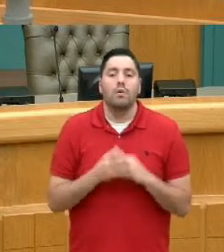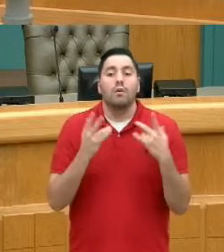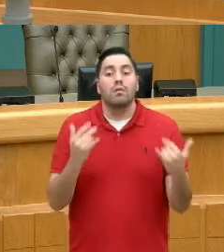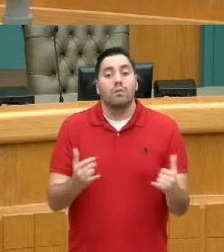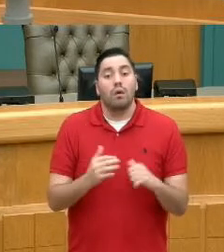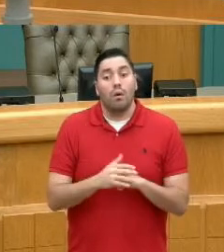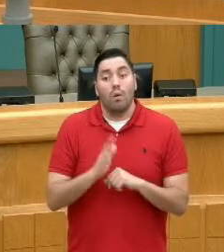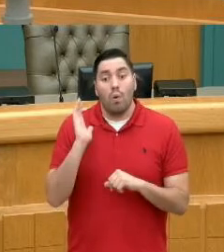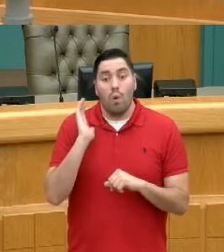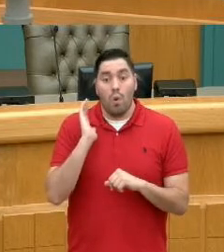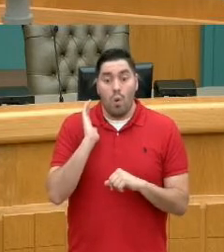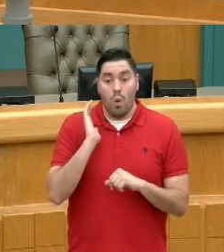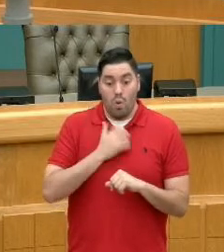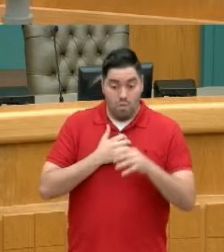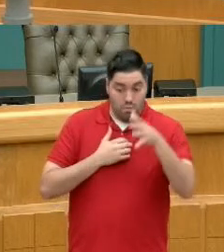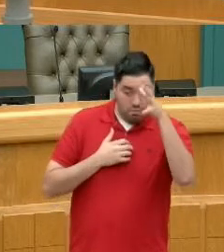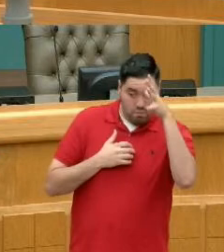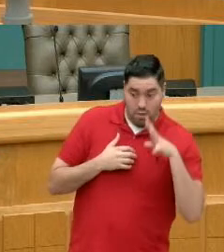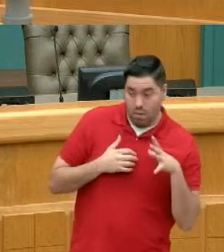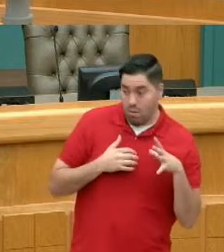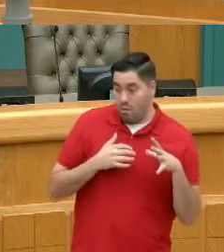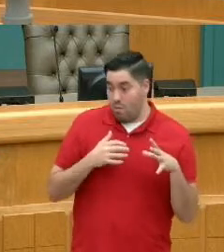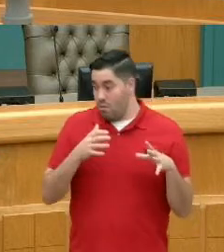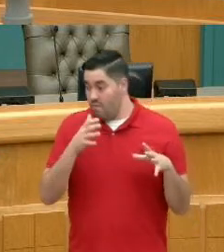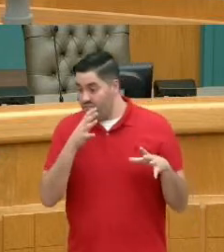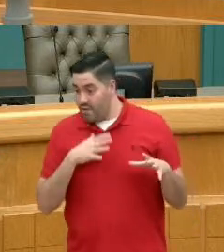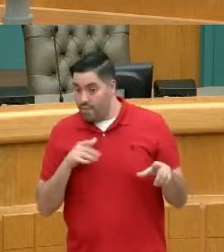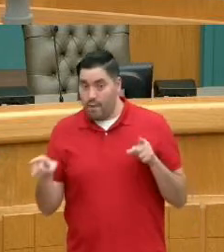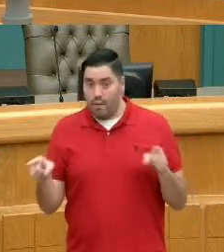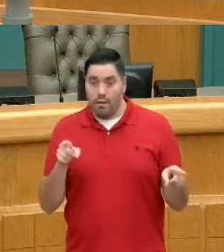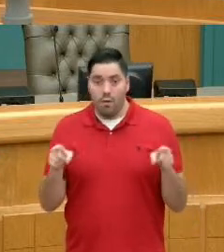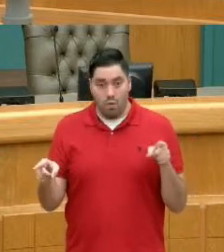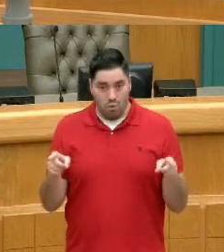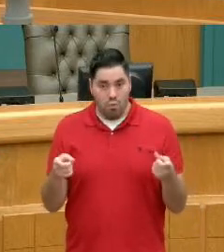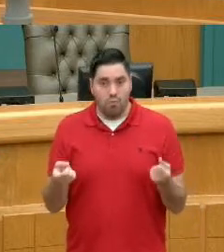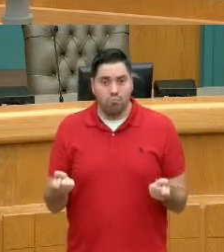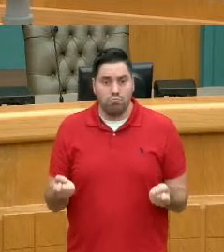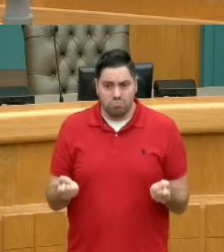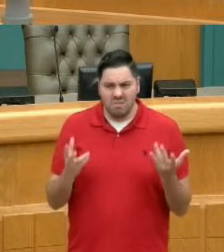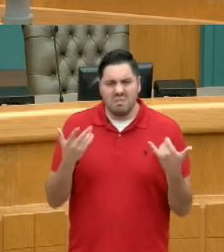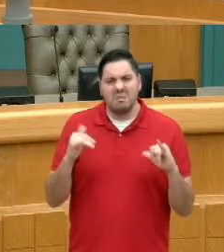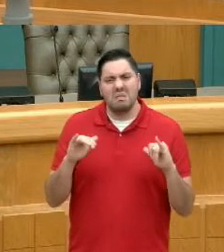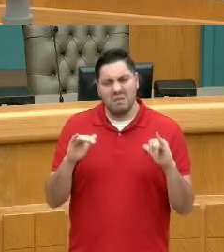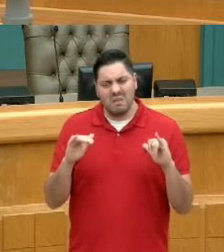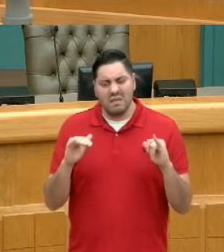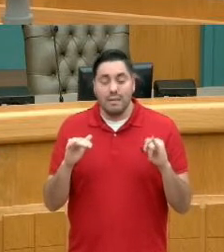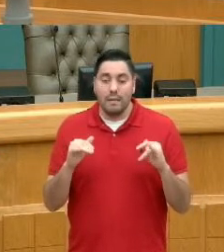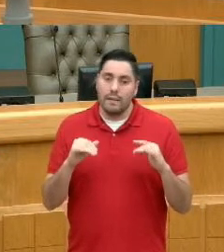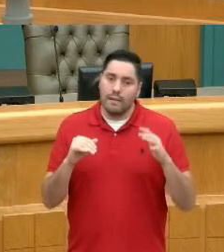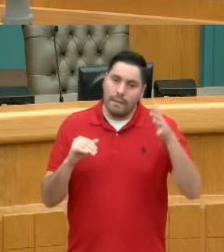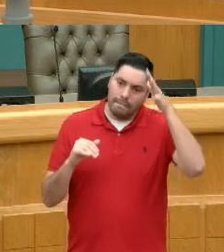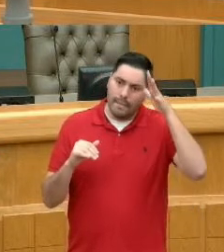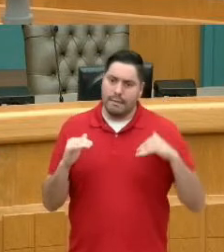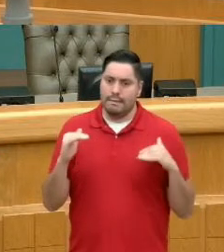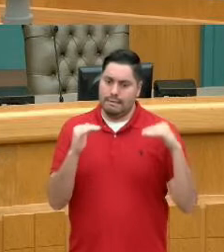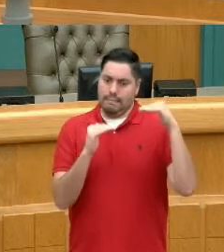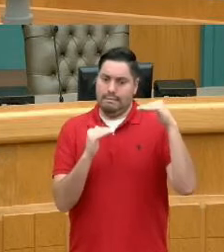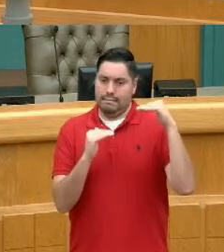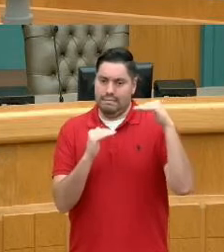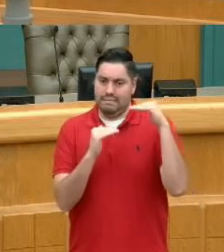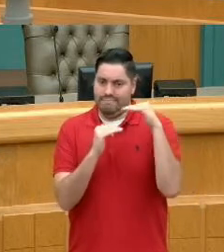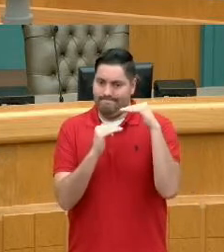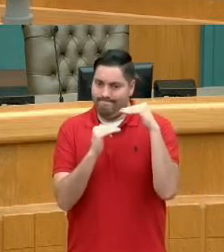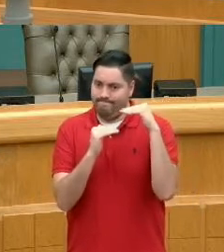distribution of the male versus female with respect to the total number of cases continues to be more male dominated.